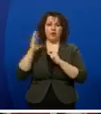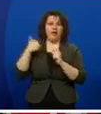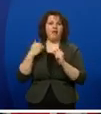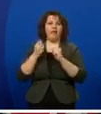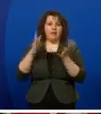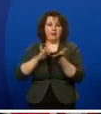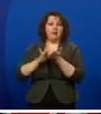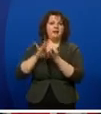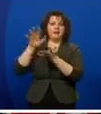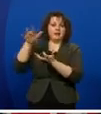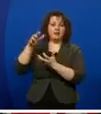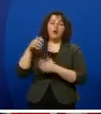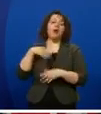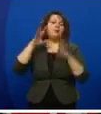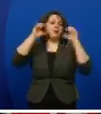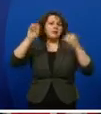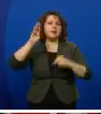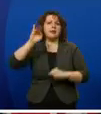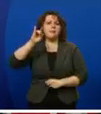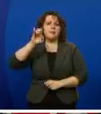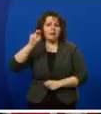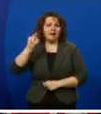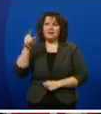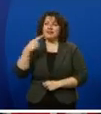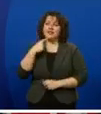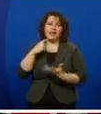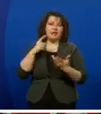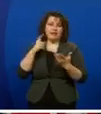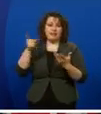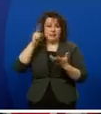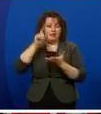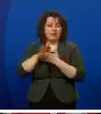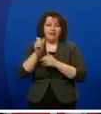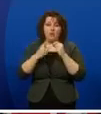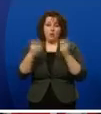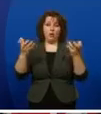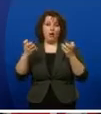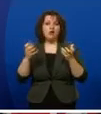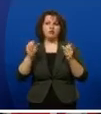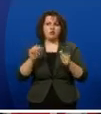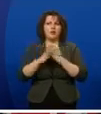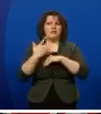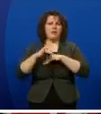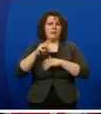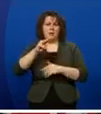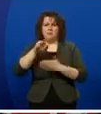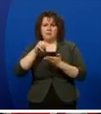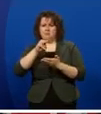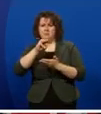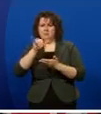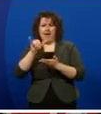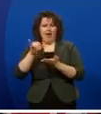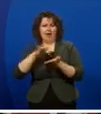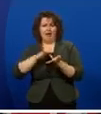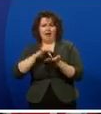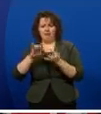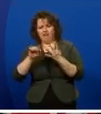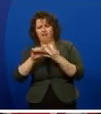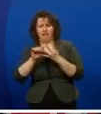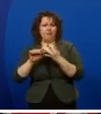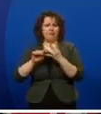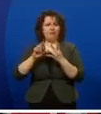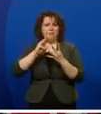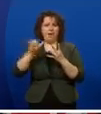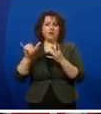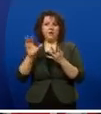coming into well, President Biden said he believed that everybody that wanted one would be eligible by mid-May, I think was his projection. So, I mean, that gives you a pretty good